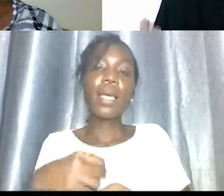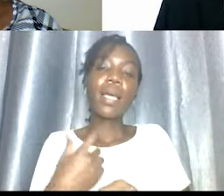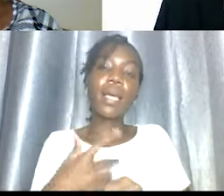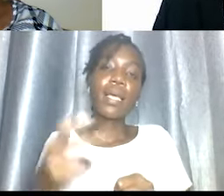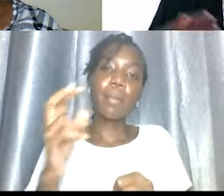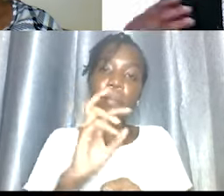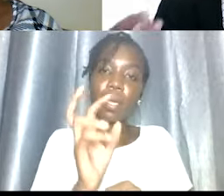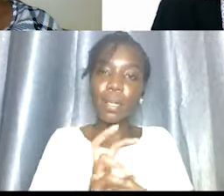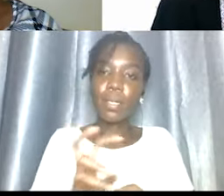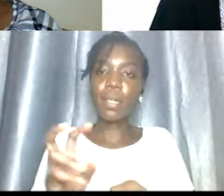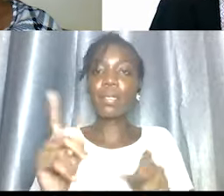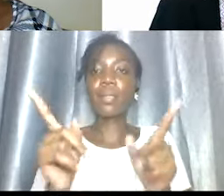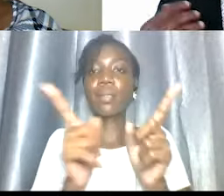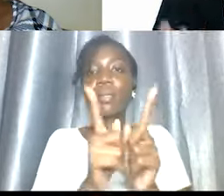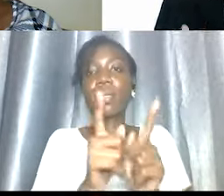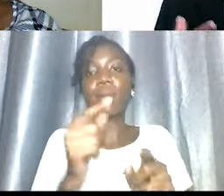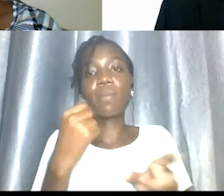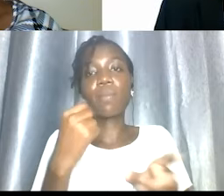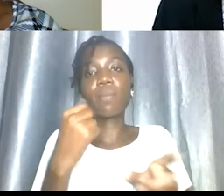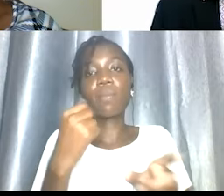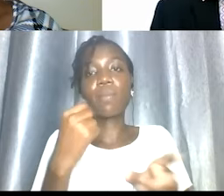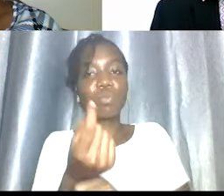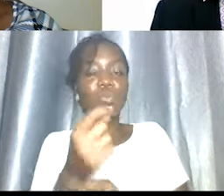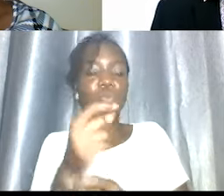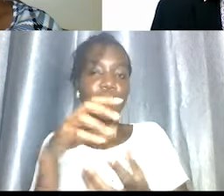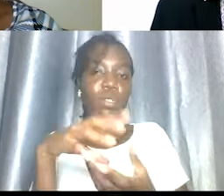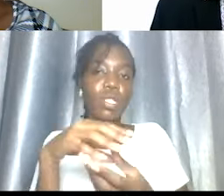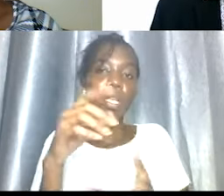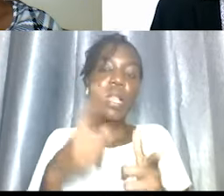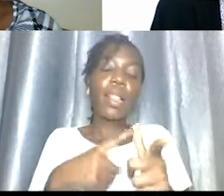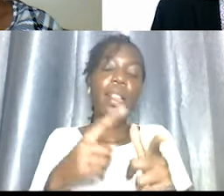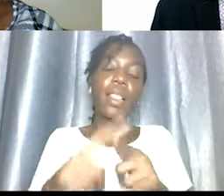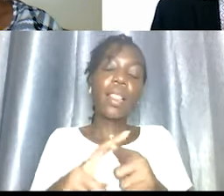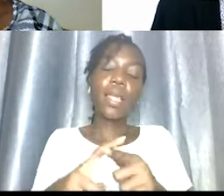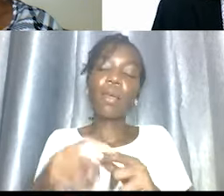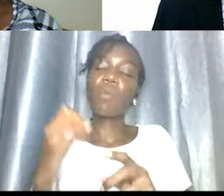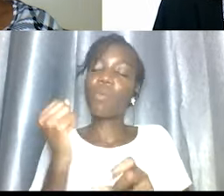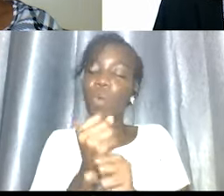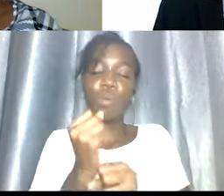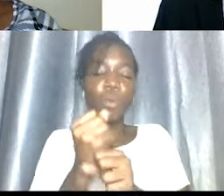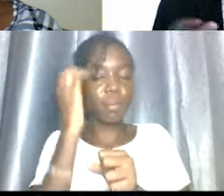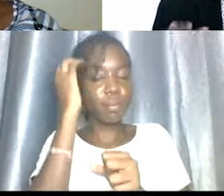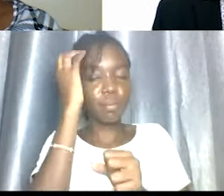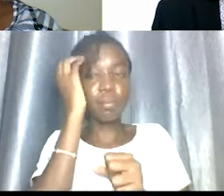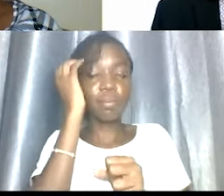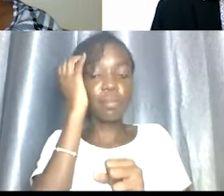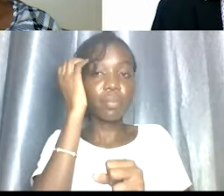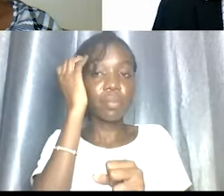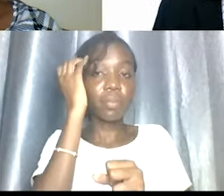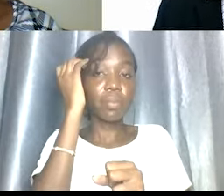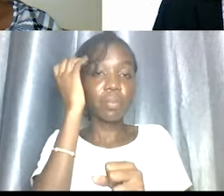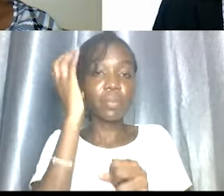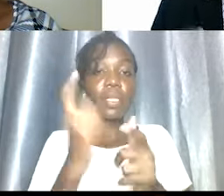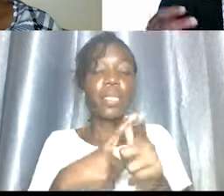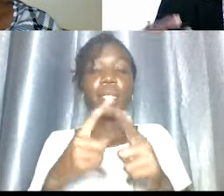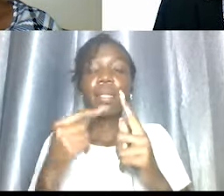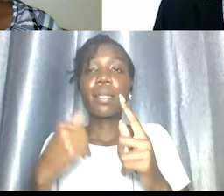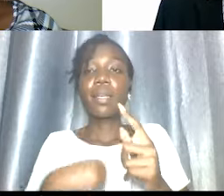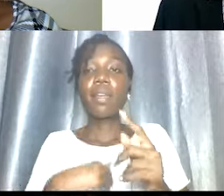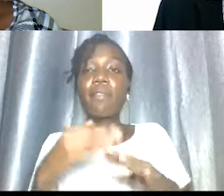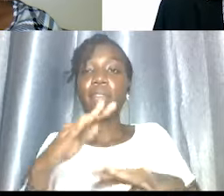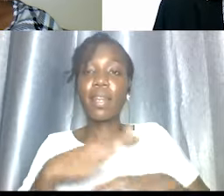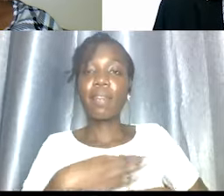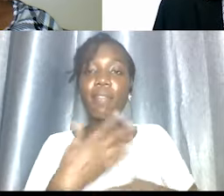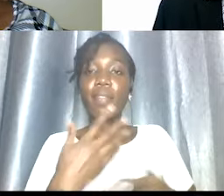I'm working it. I have a few dollars. I'm working it. But I soon realized that I will not have enough capital to really make